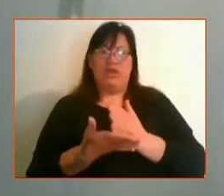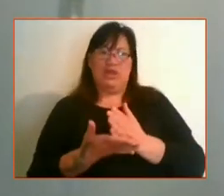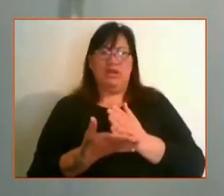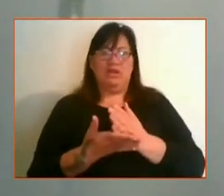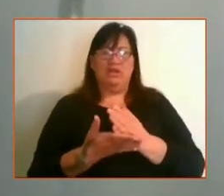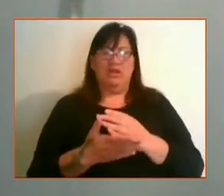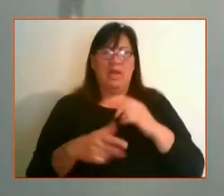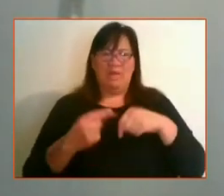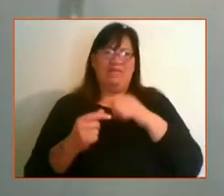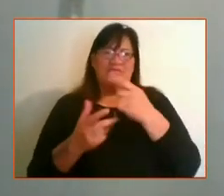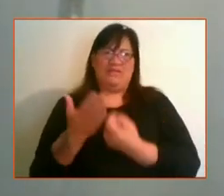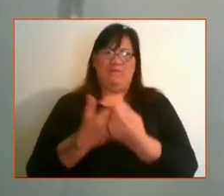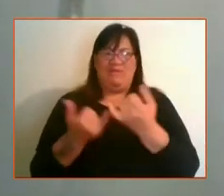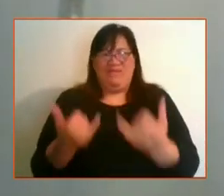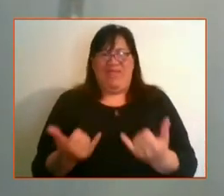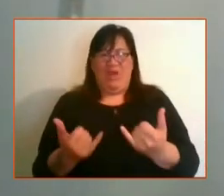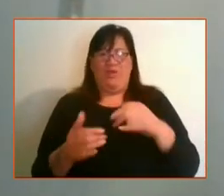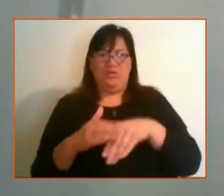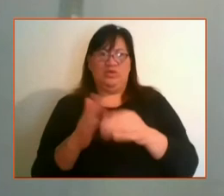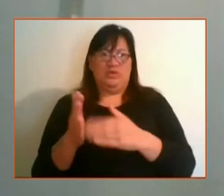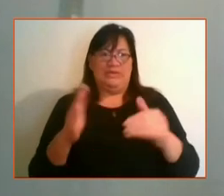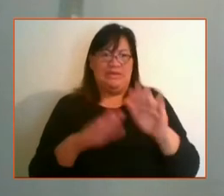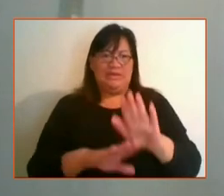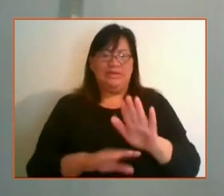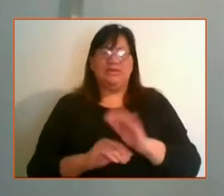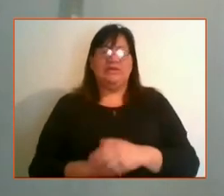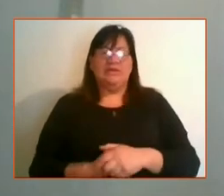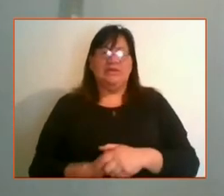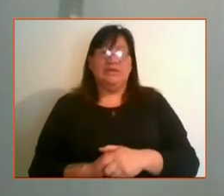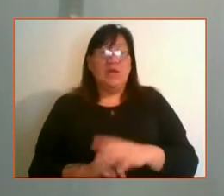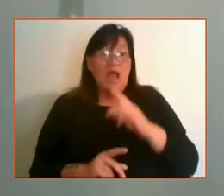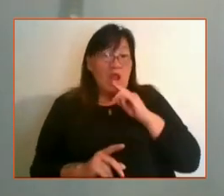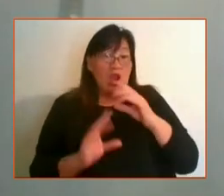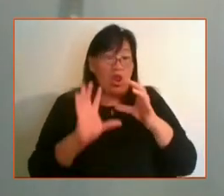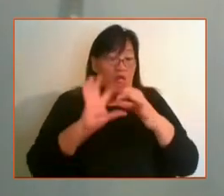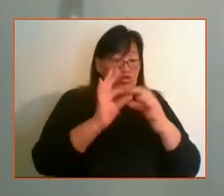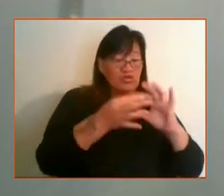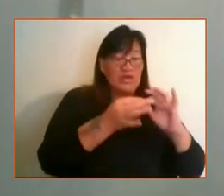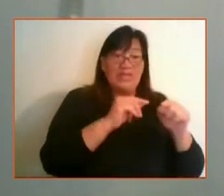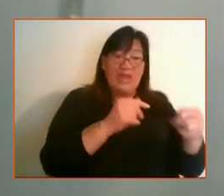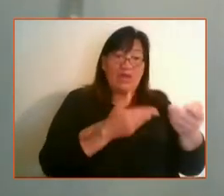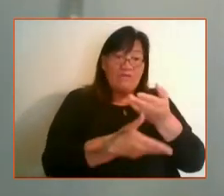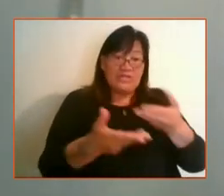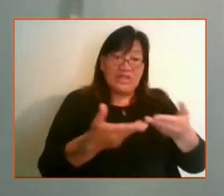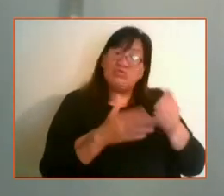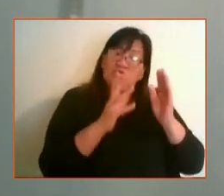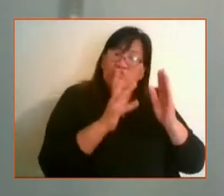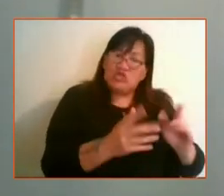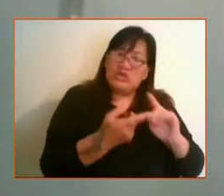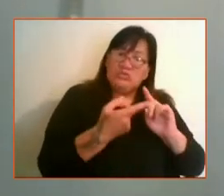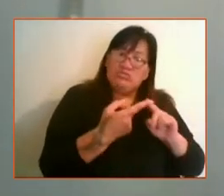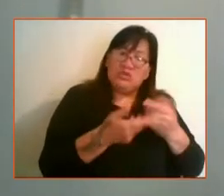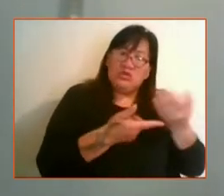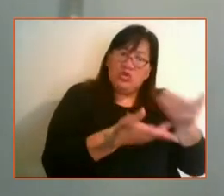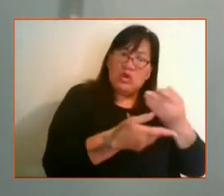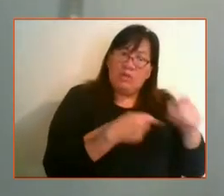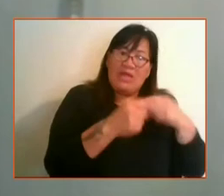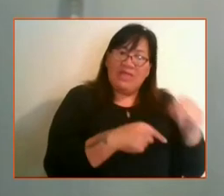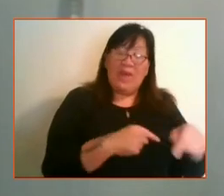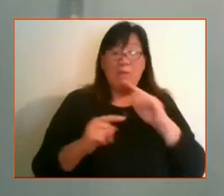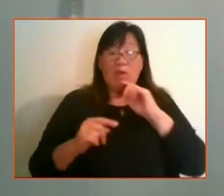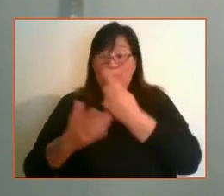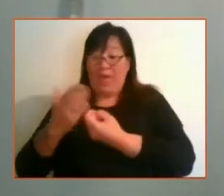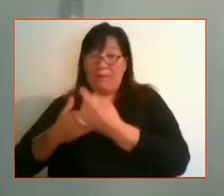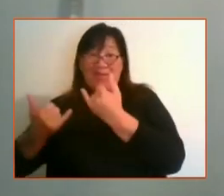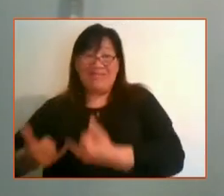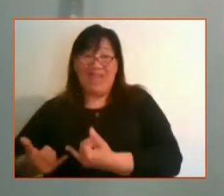in. I'm not saying that that conversation about lotteries shouldn't be had. I'm just saying that it won't happen just yet in